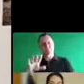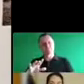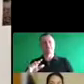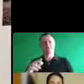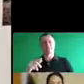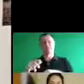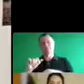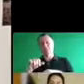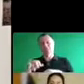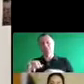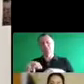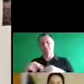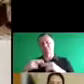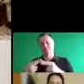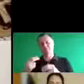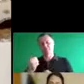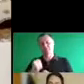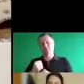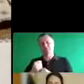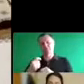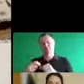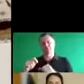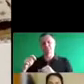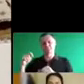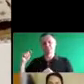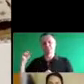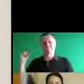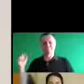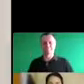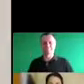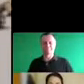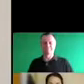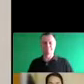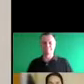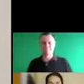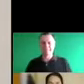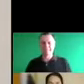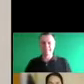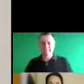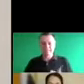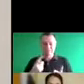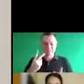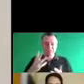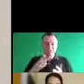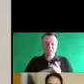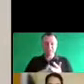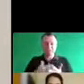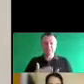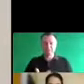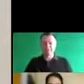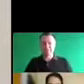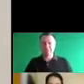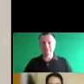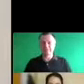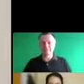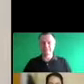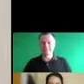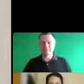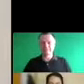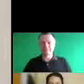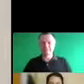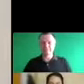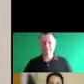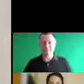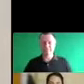you in a really beautiful way. And now we've only got a few minutes left, and I'm really aware that there's a